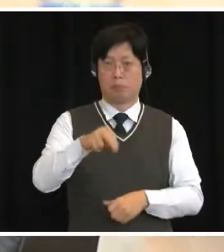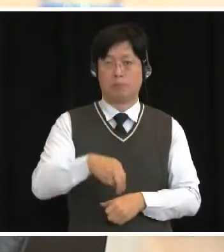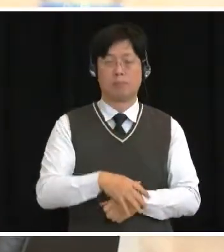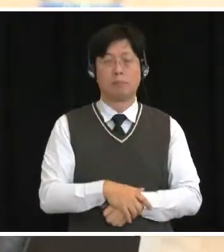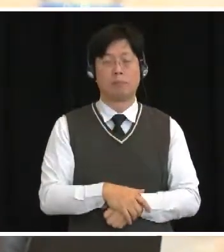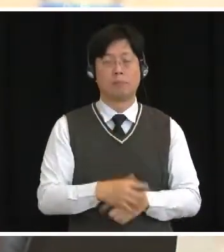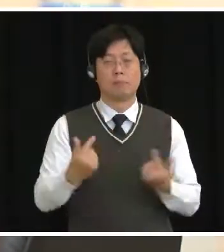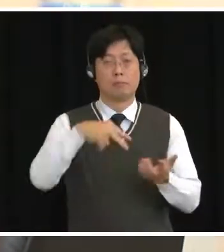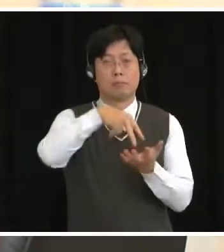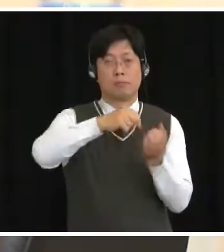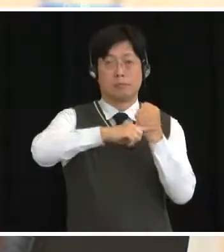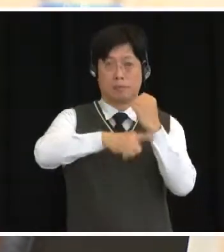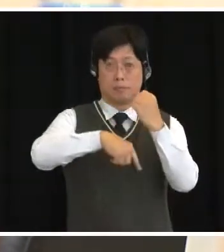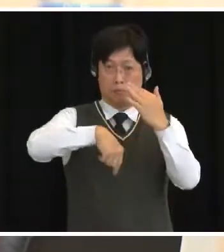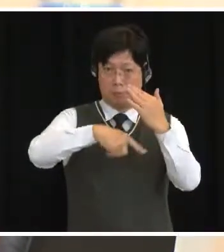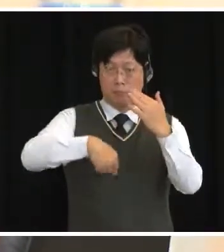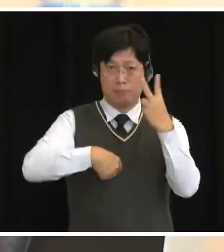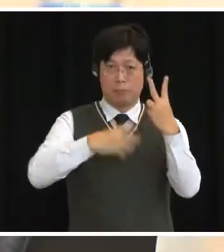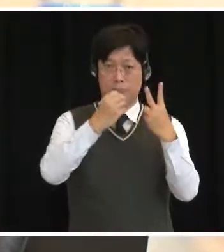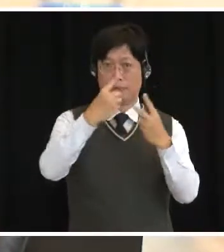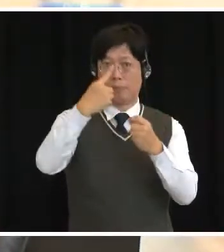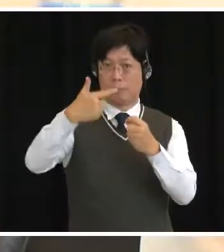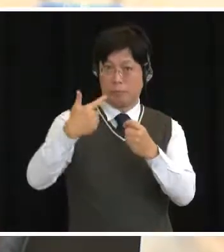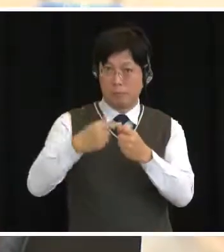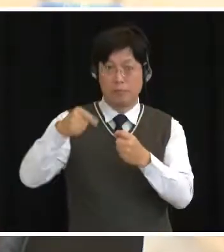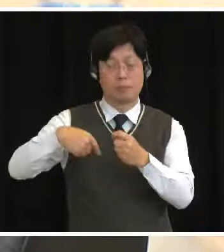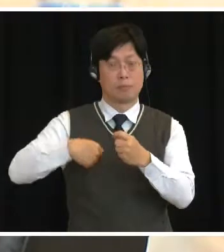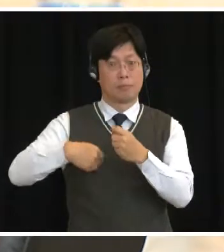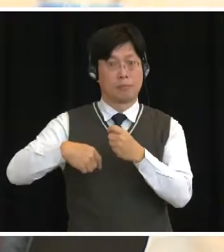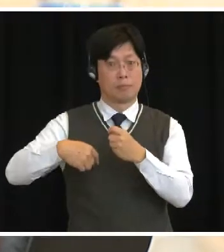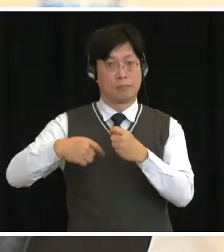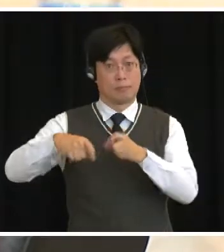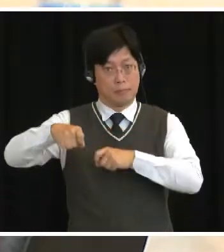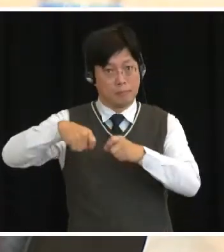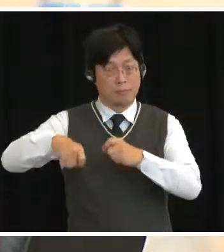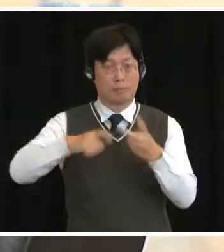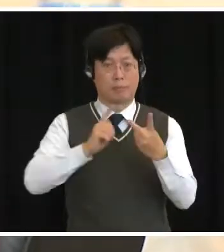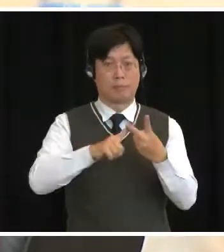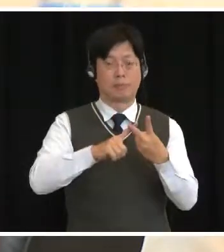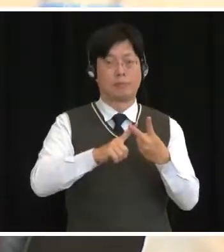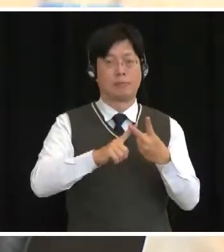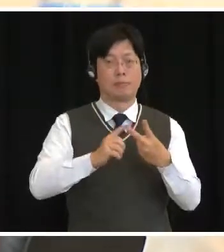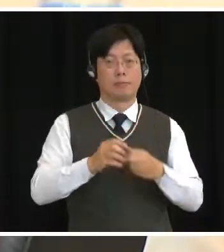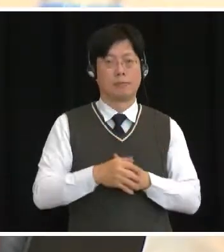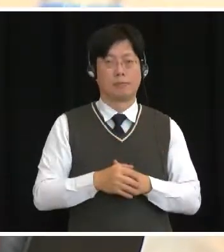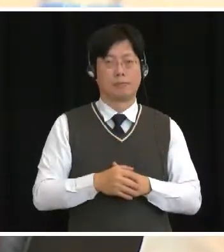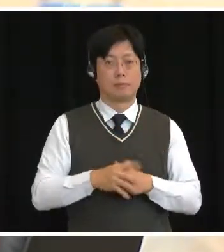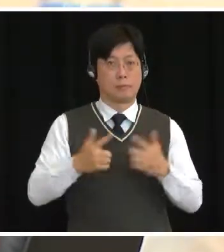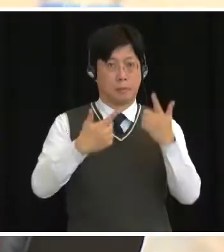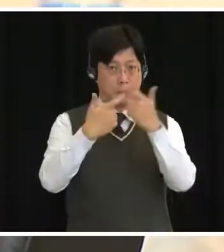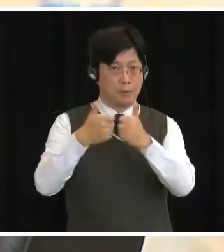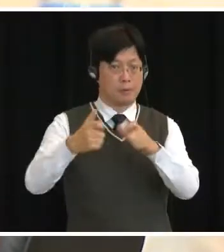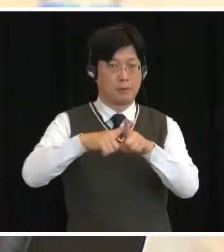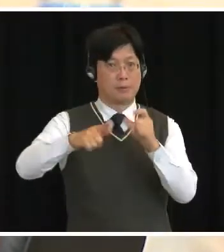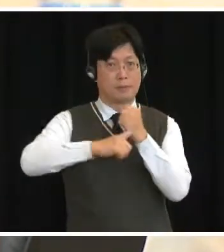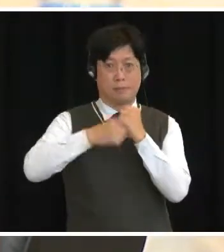a decision that same-sex marriage should be recognized. That's why the proposal made in